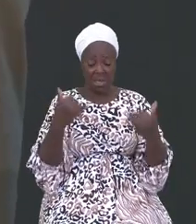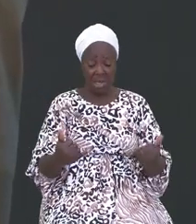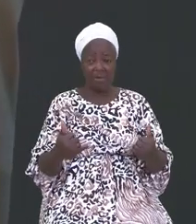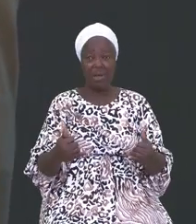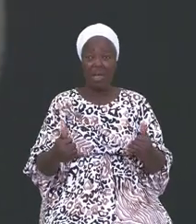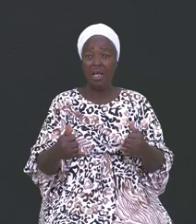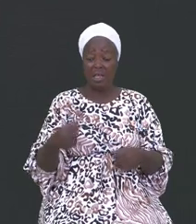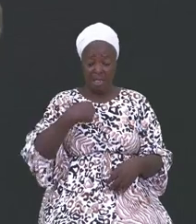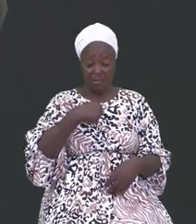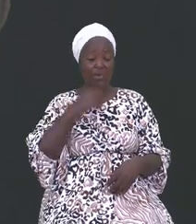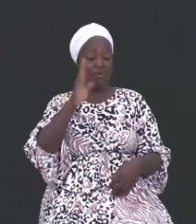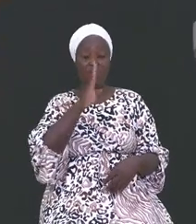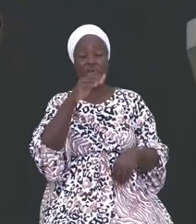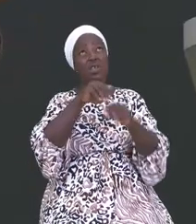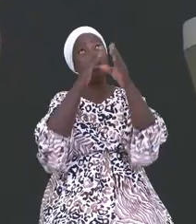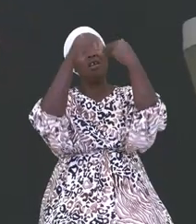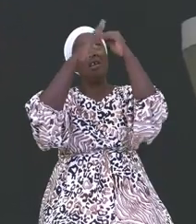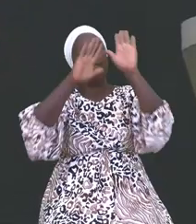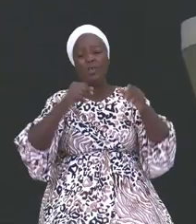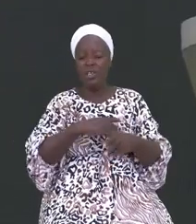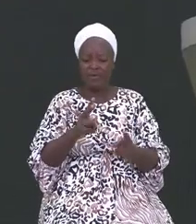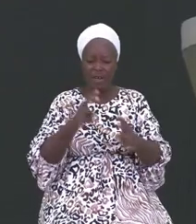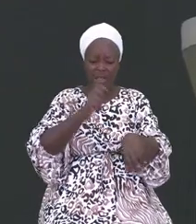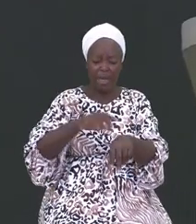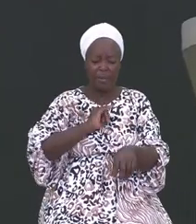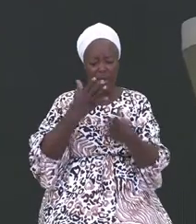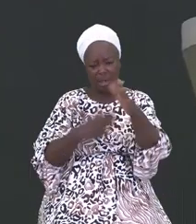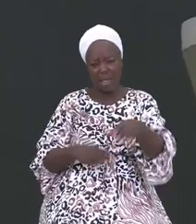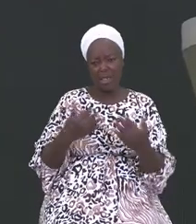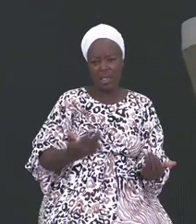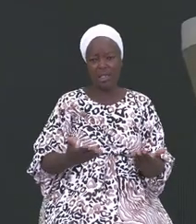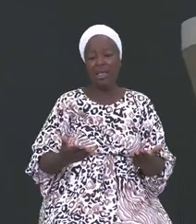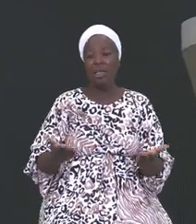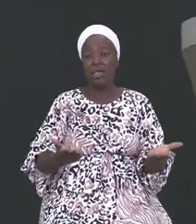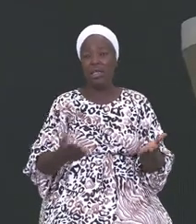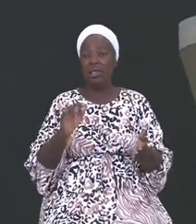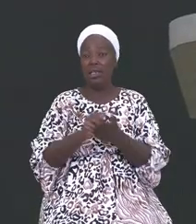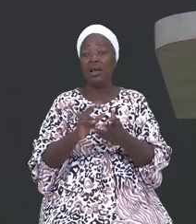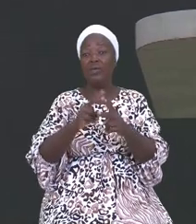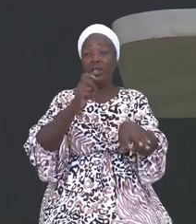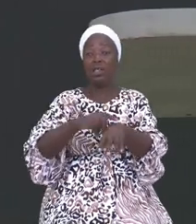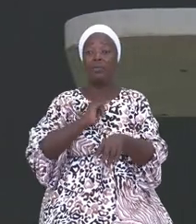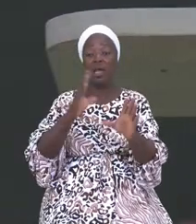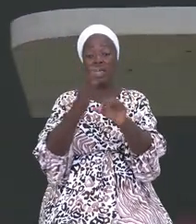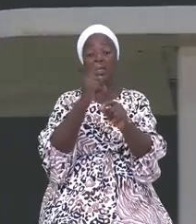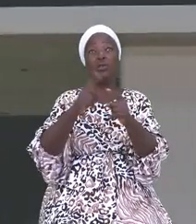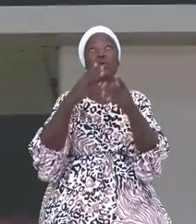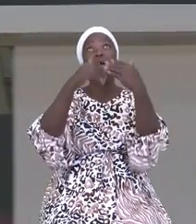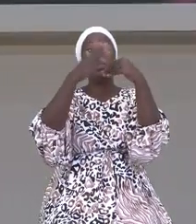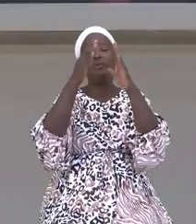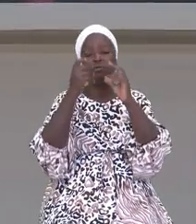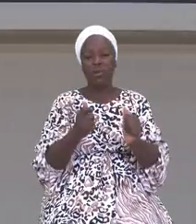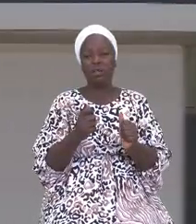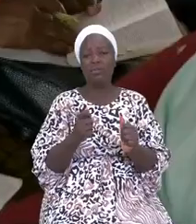be in heaven. The moment I die here, that moment I get to the other side. Look at